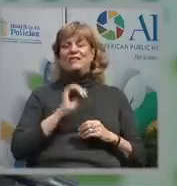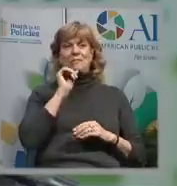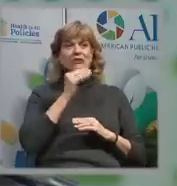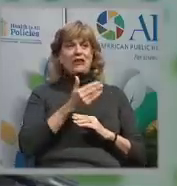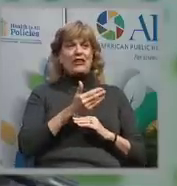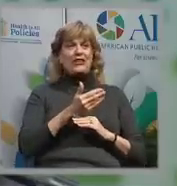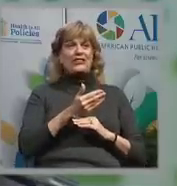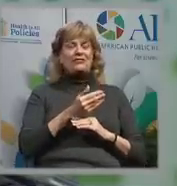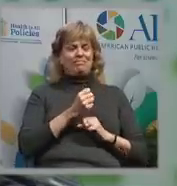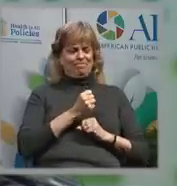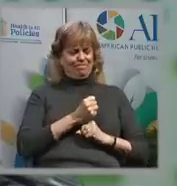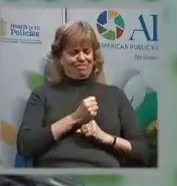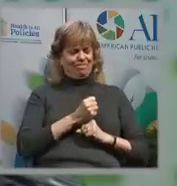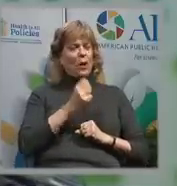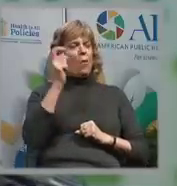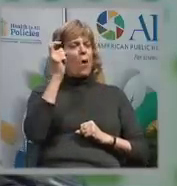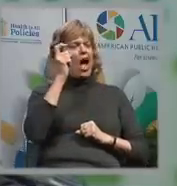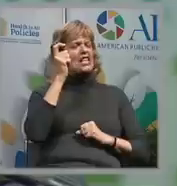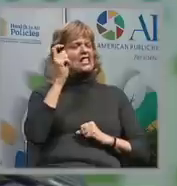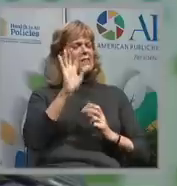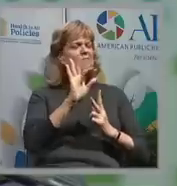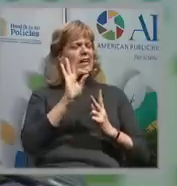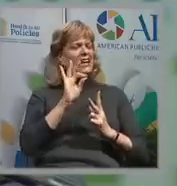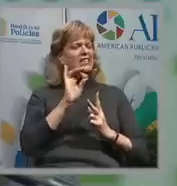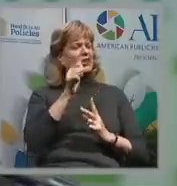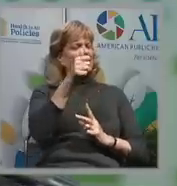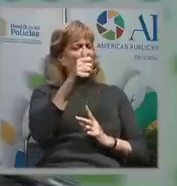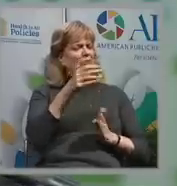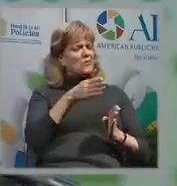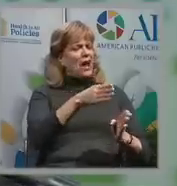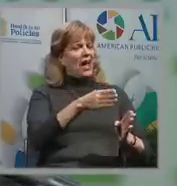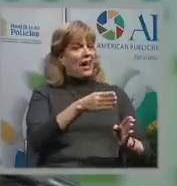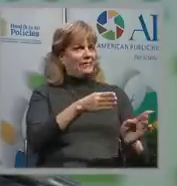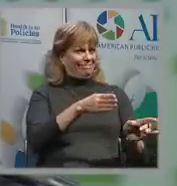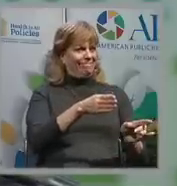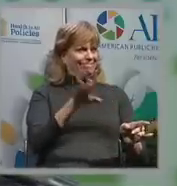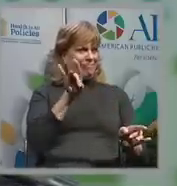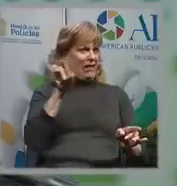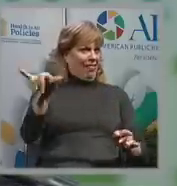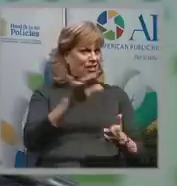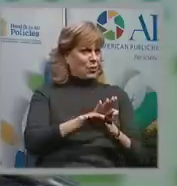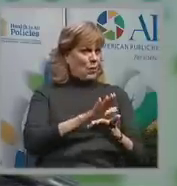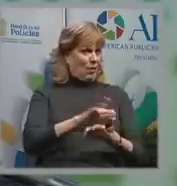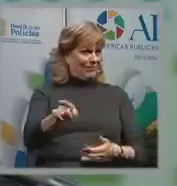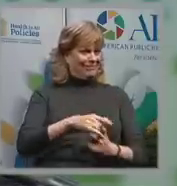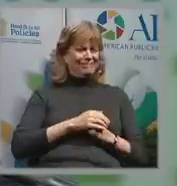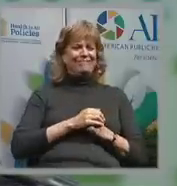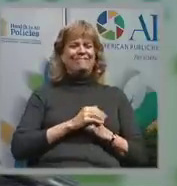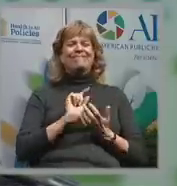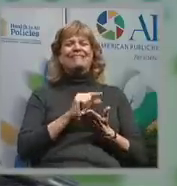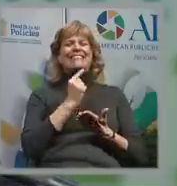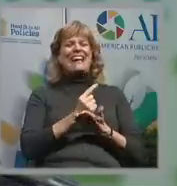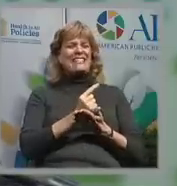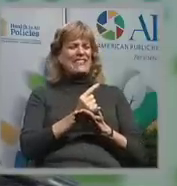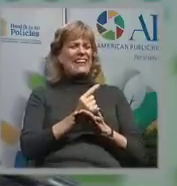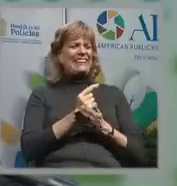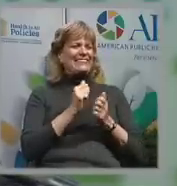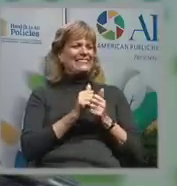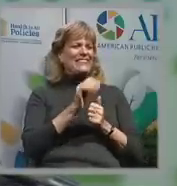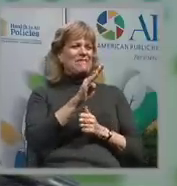daughter wisely chose her own way and ended up going there and graduated not only